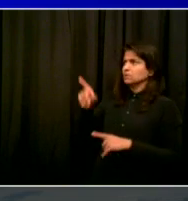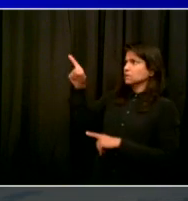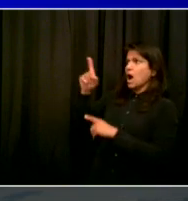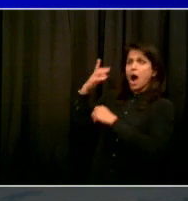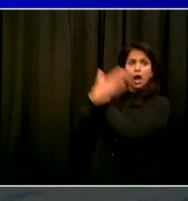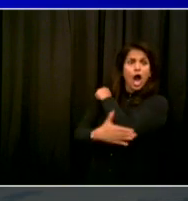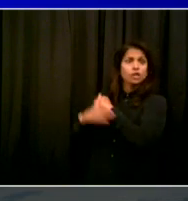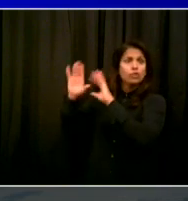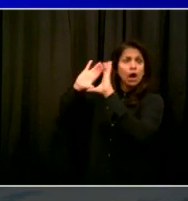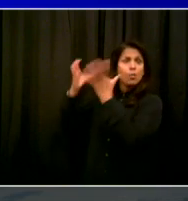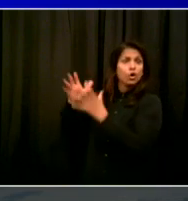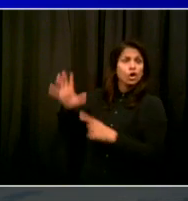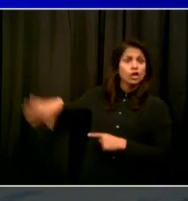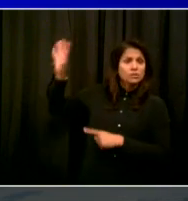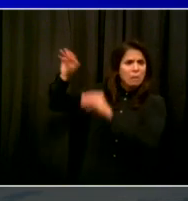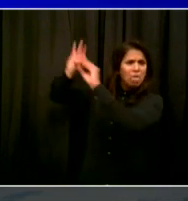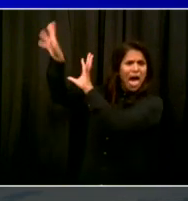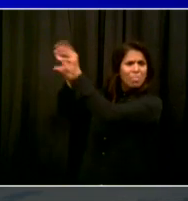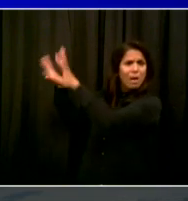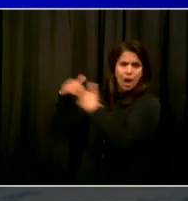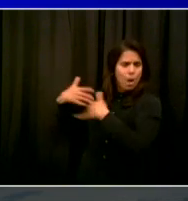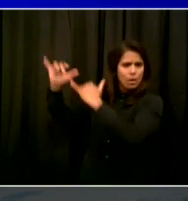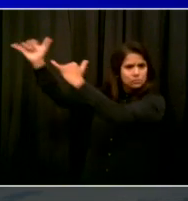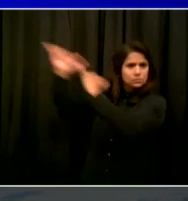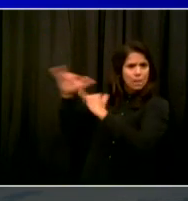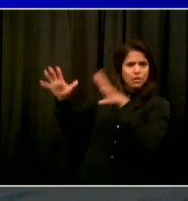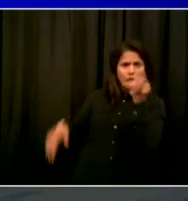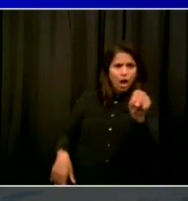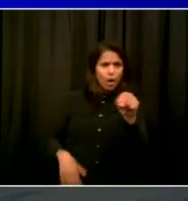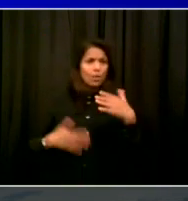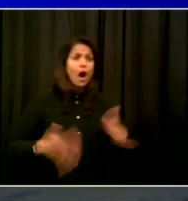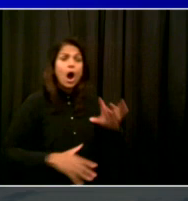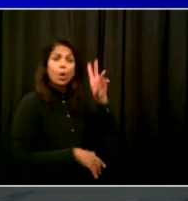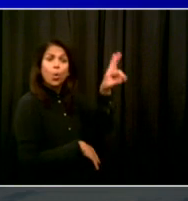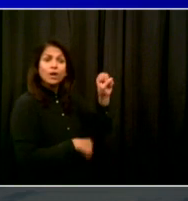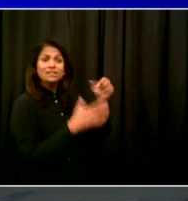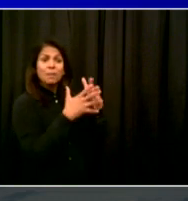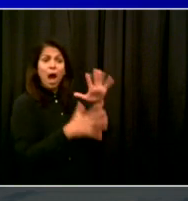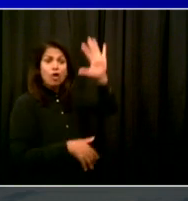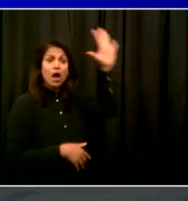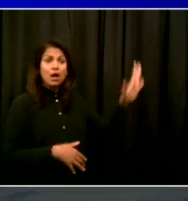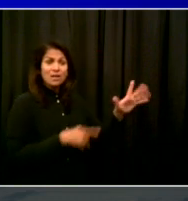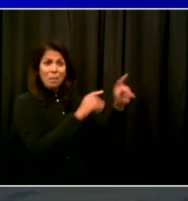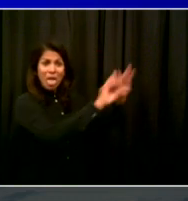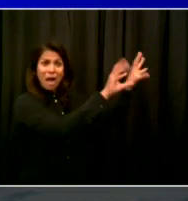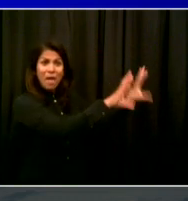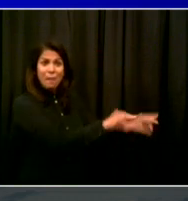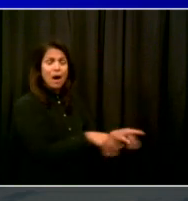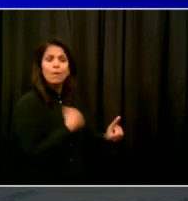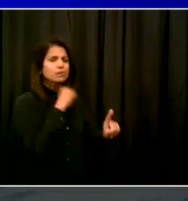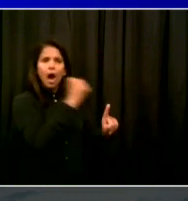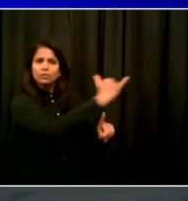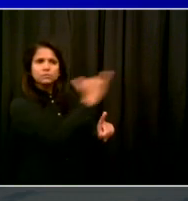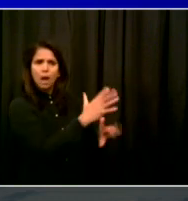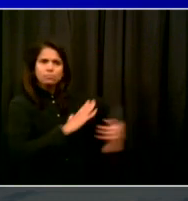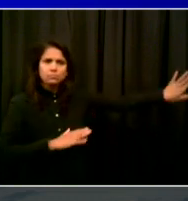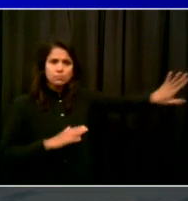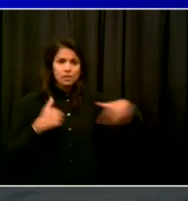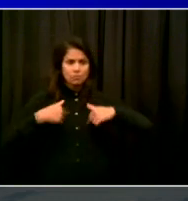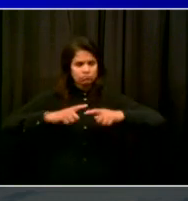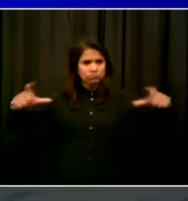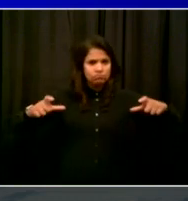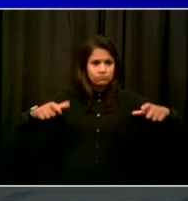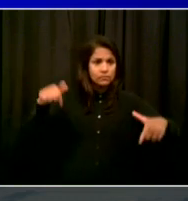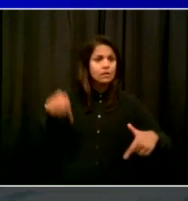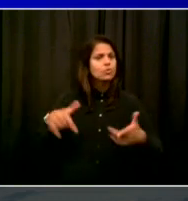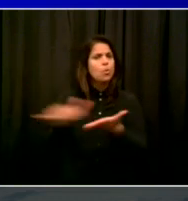so many of us. It's precious and yet laden with risk this year, the holidays. I